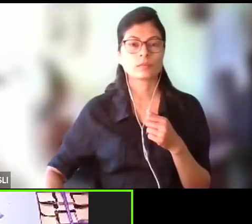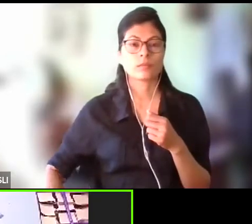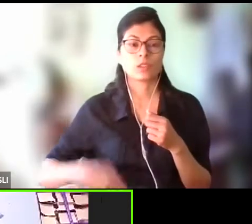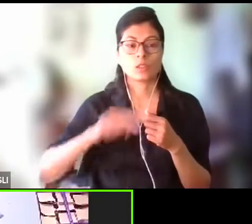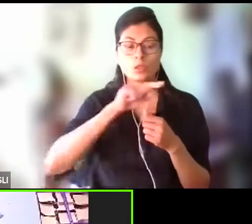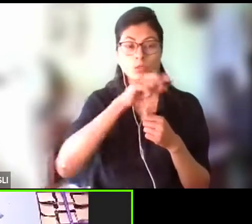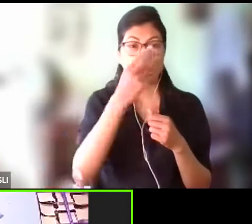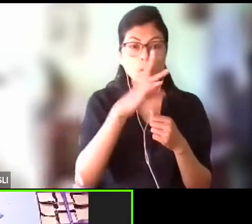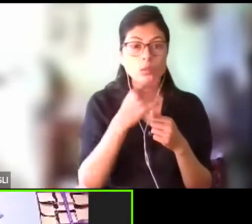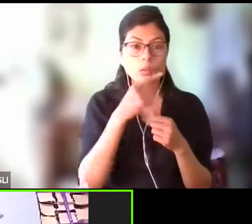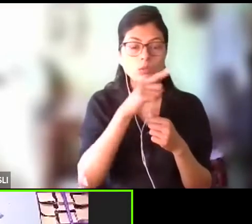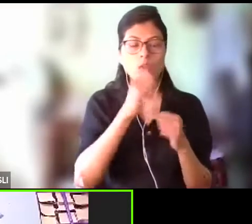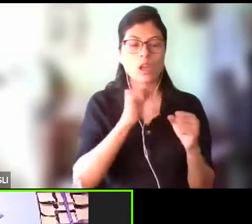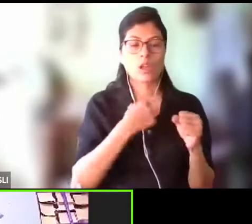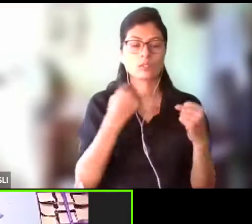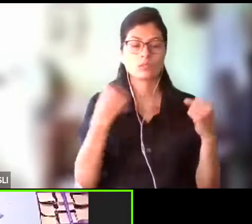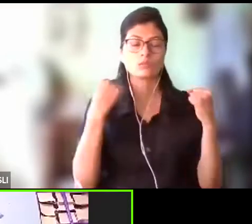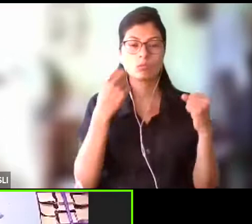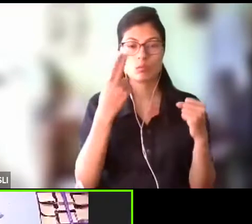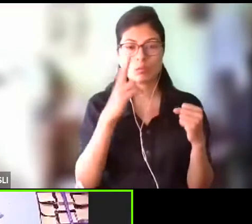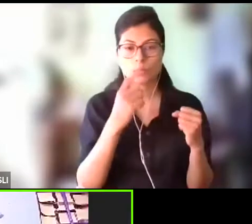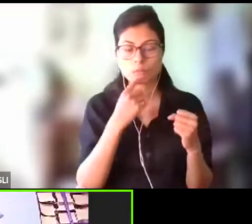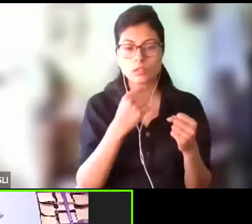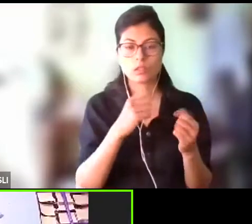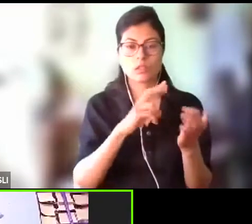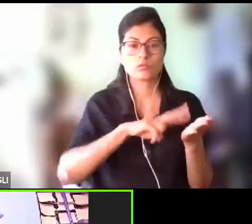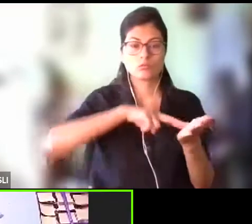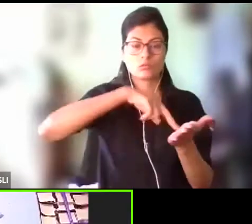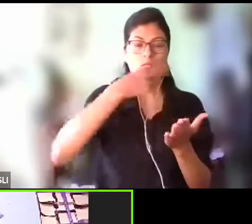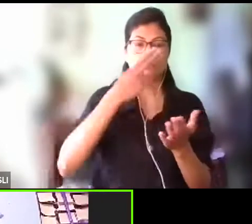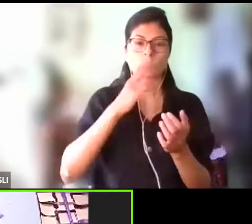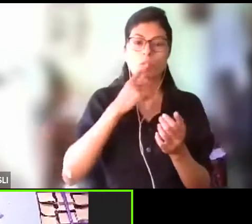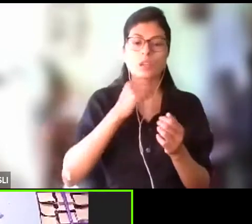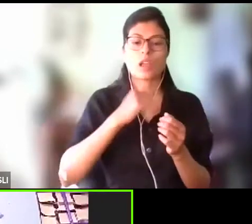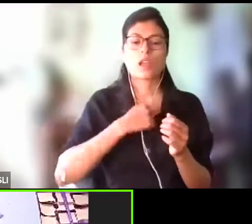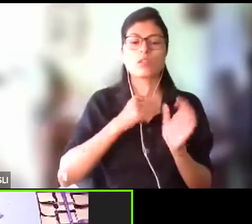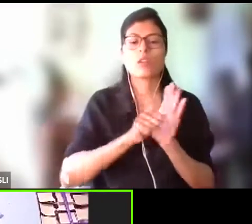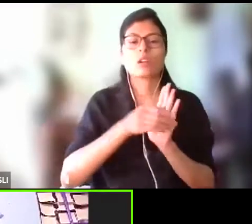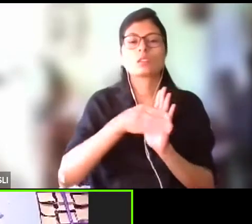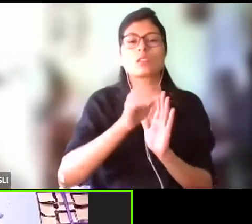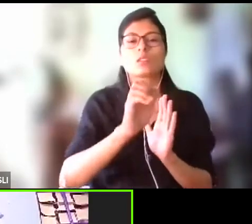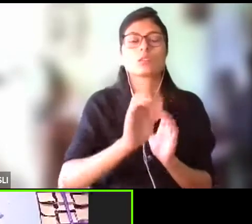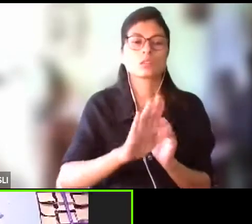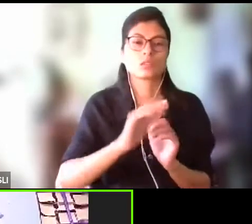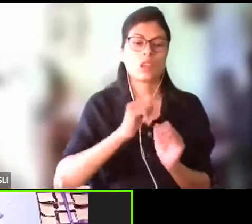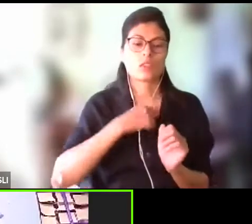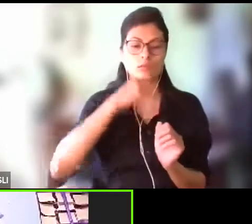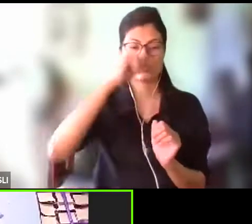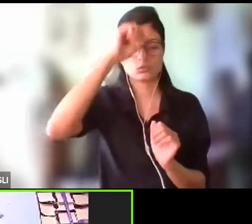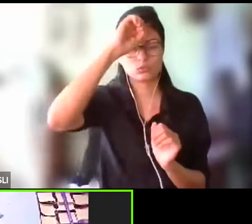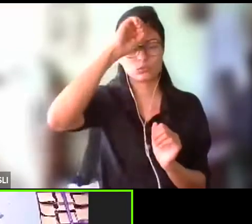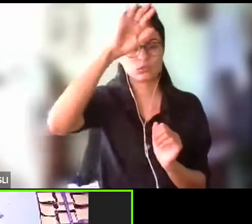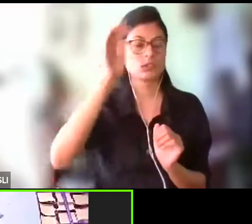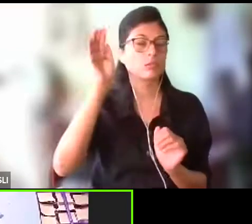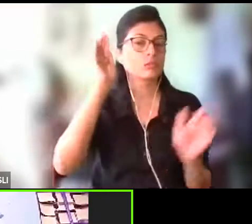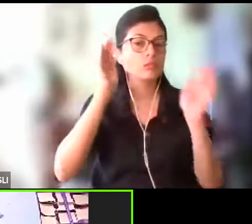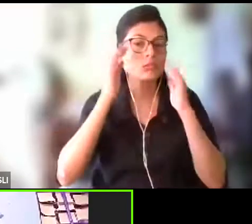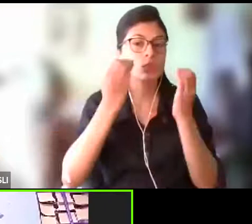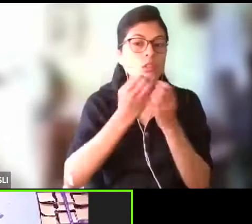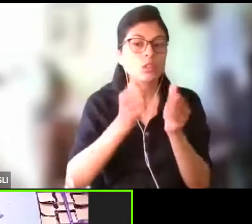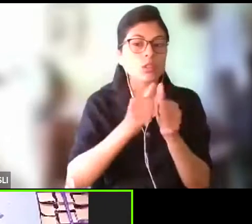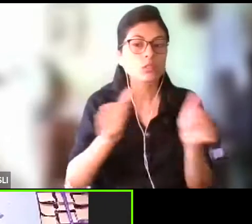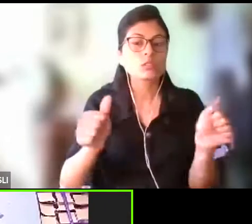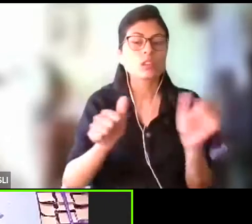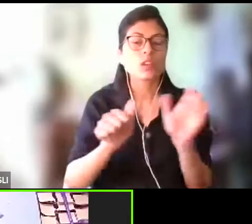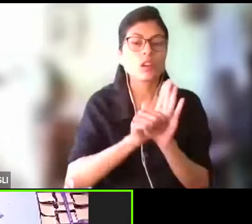from, so that their capacities can be built, education for them could be made simple in the domain of environment, and they will move